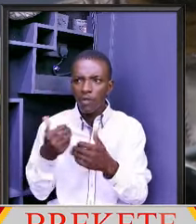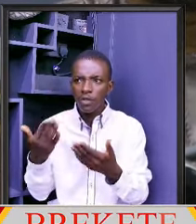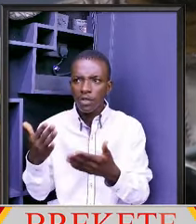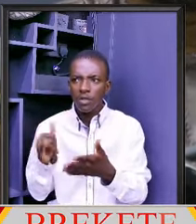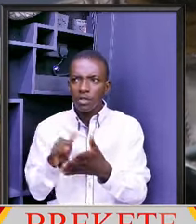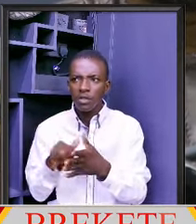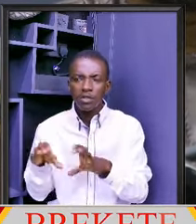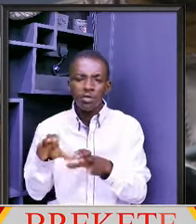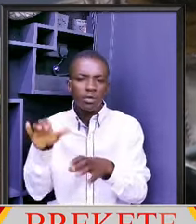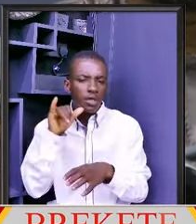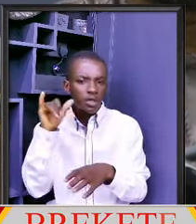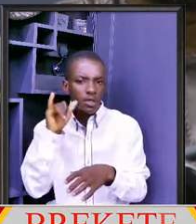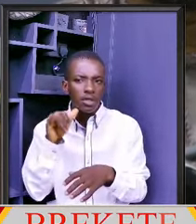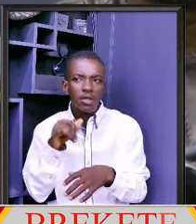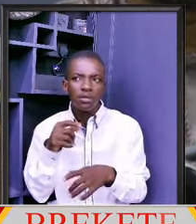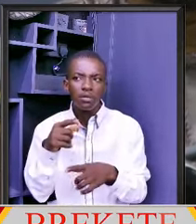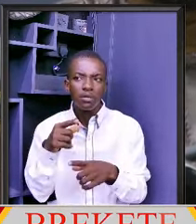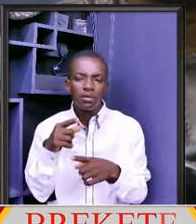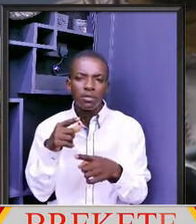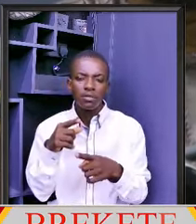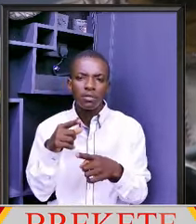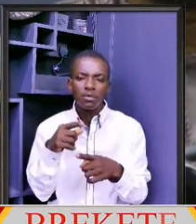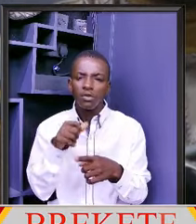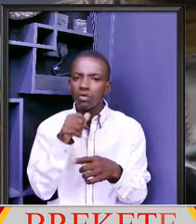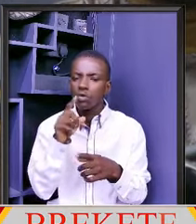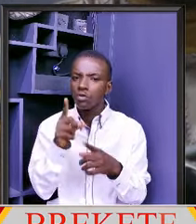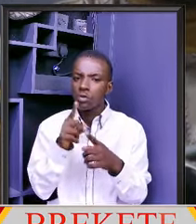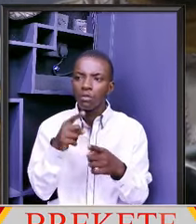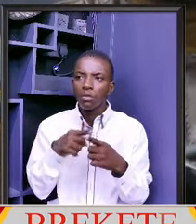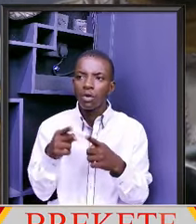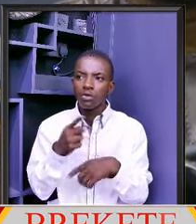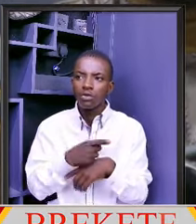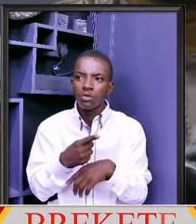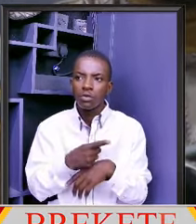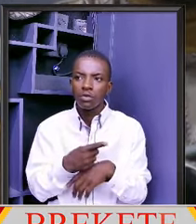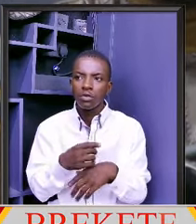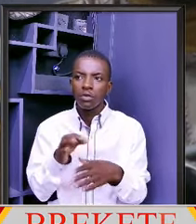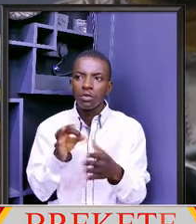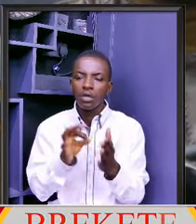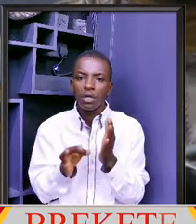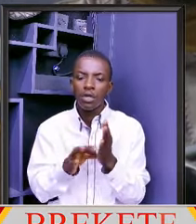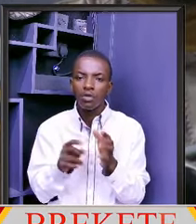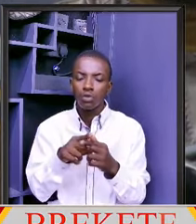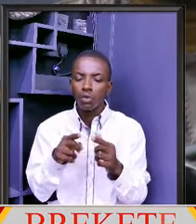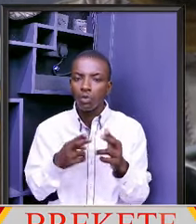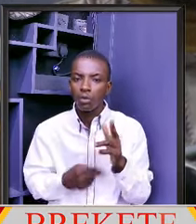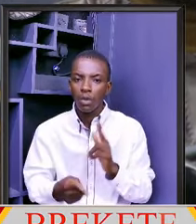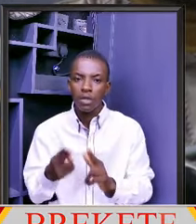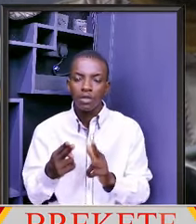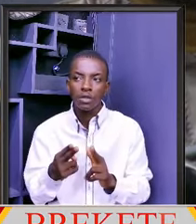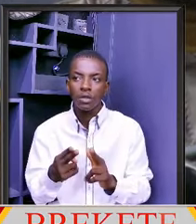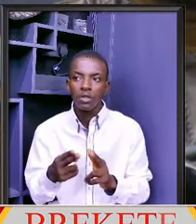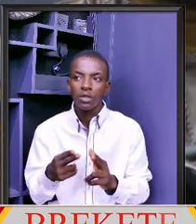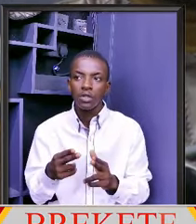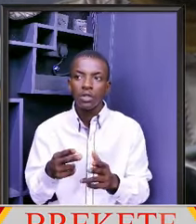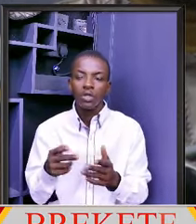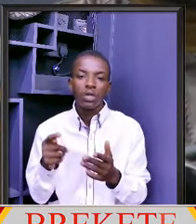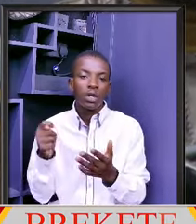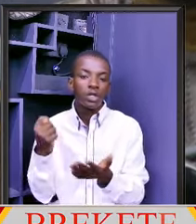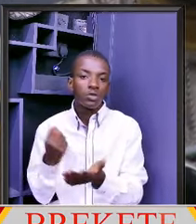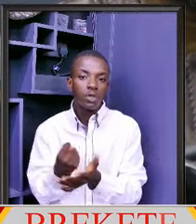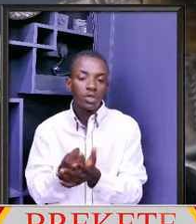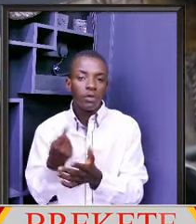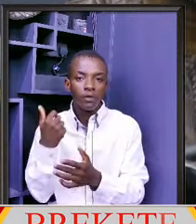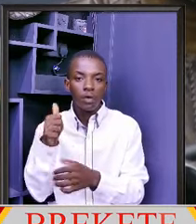everything you did yesterday, I did not react. But to me, I'm going to blame, I go to account to humanity. You were treasurer for